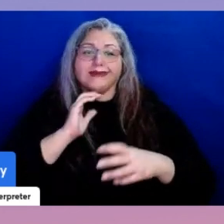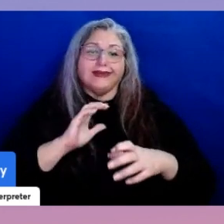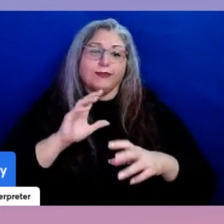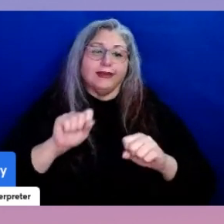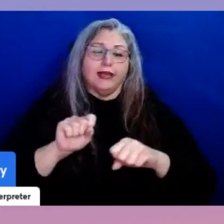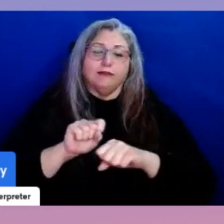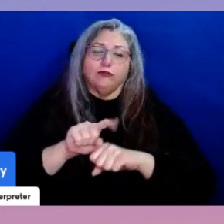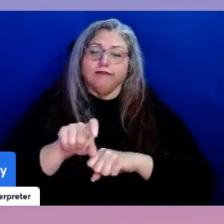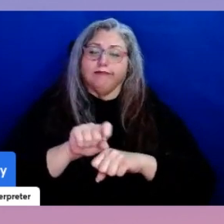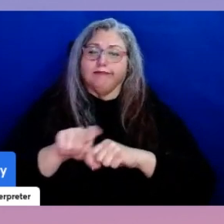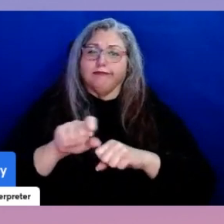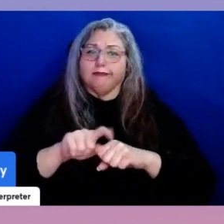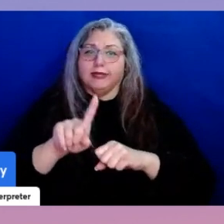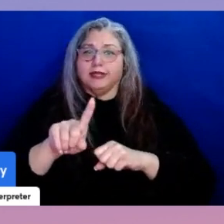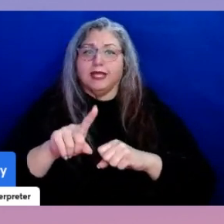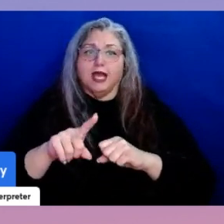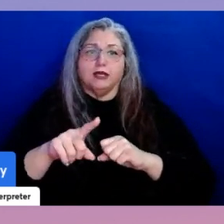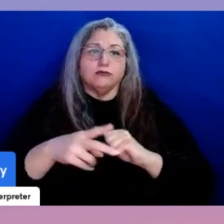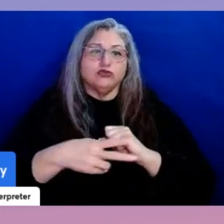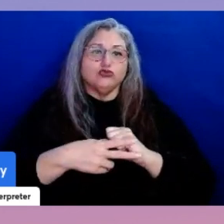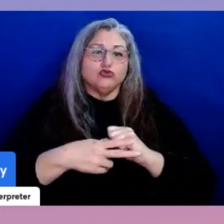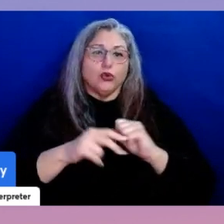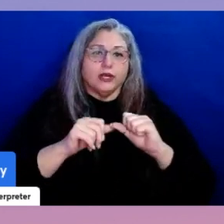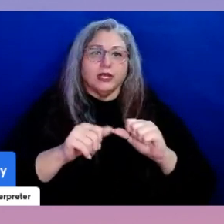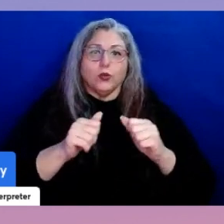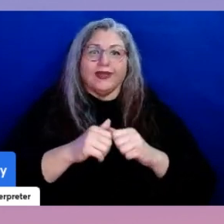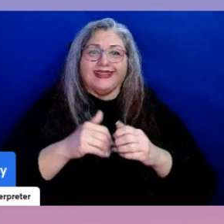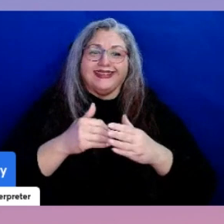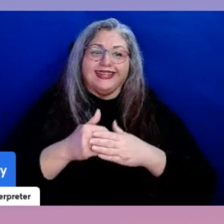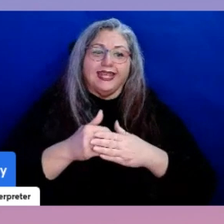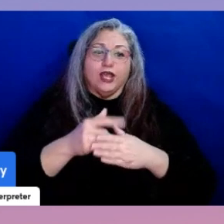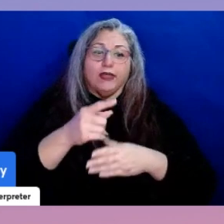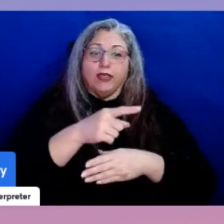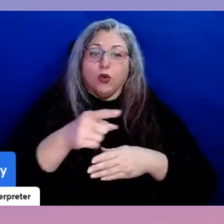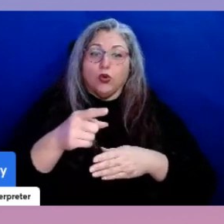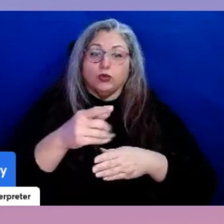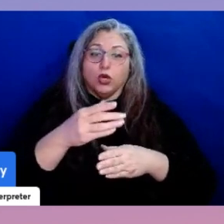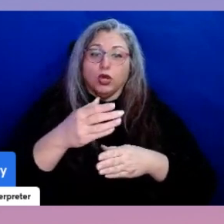layer close to their end users and make best use of their data.